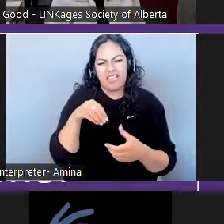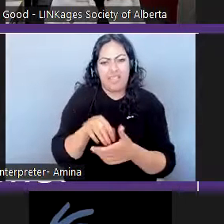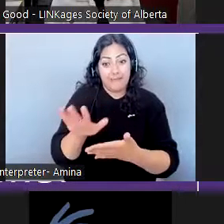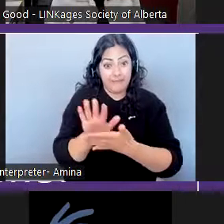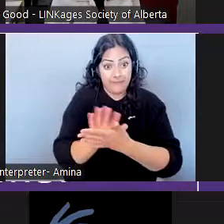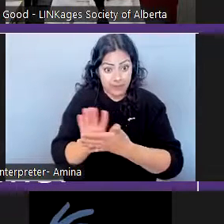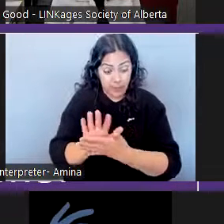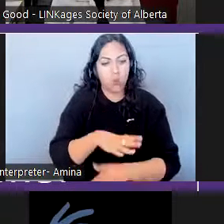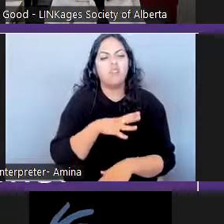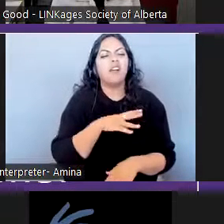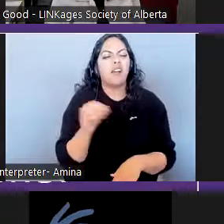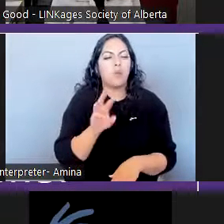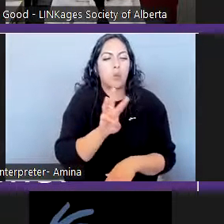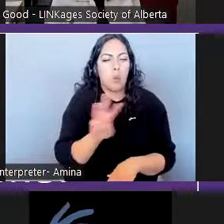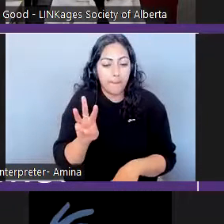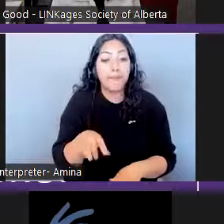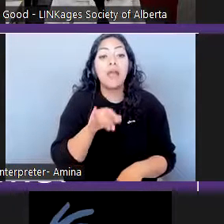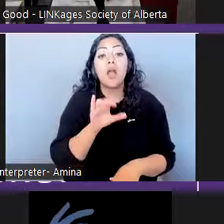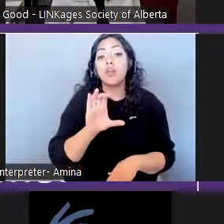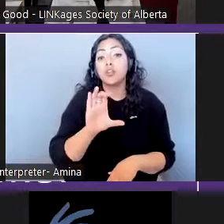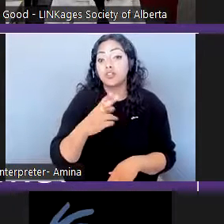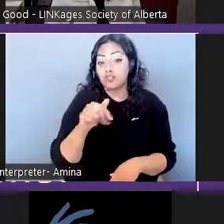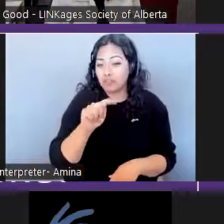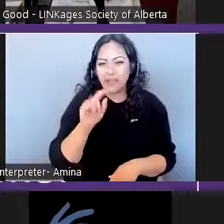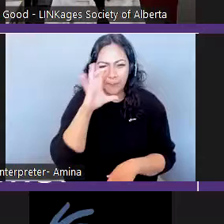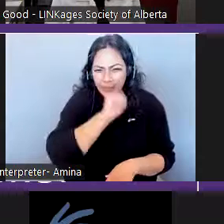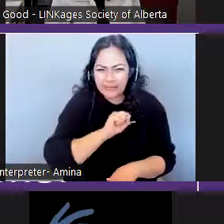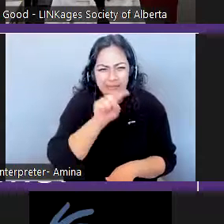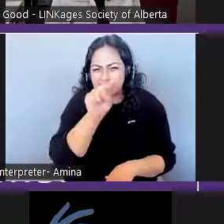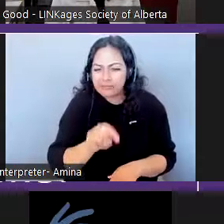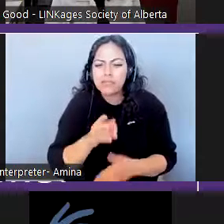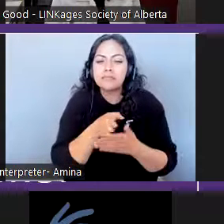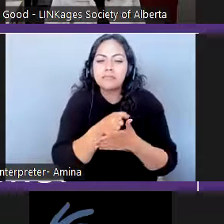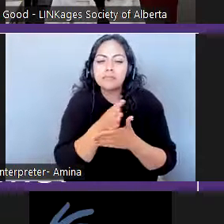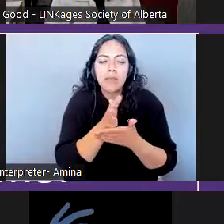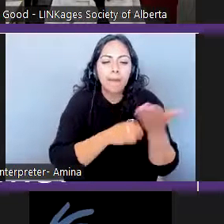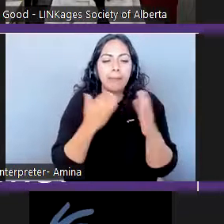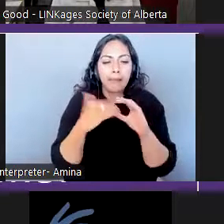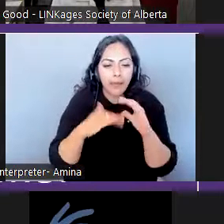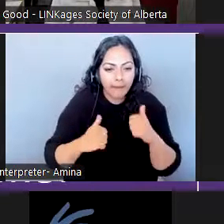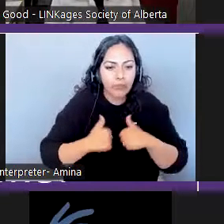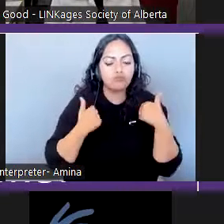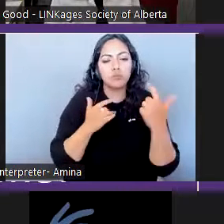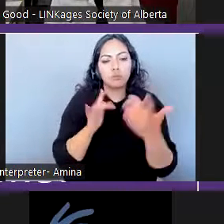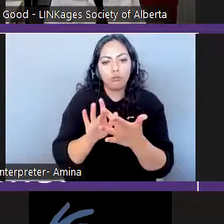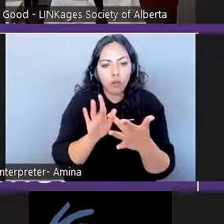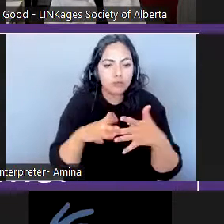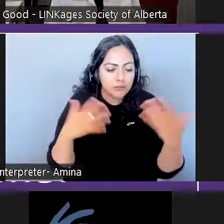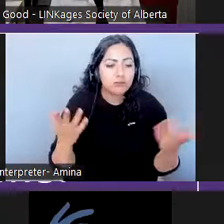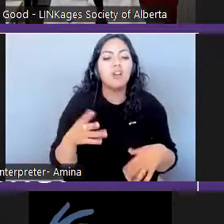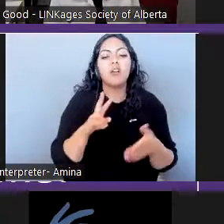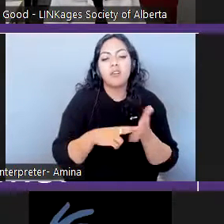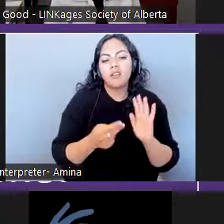chat, this will be posted as well for people to connect with you to get more information about their programs.